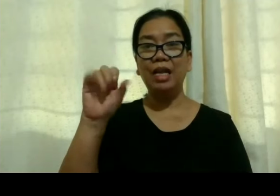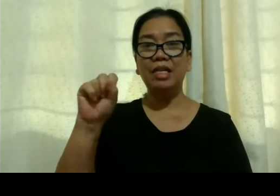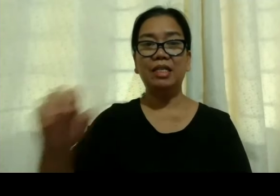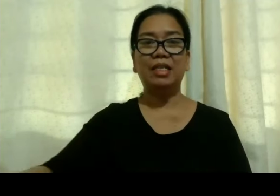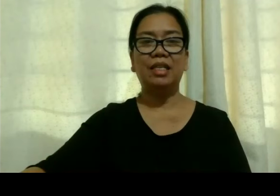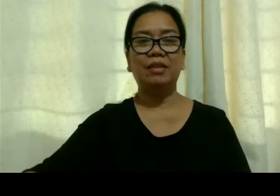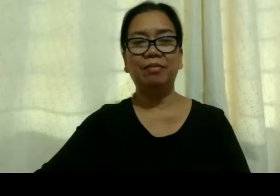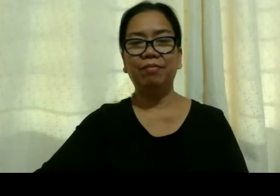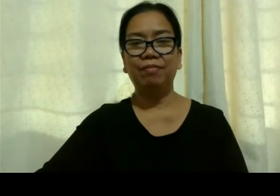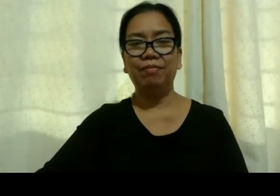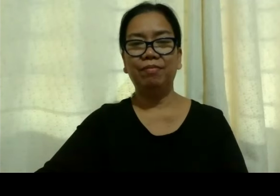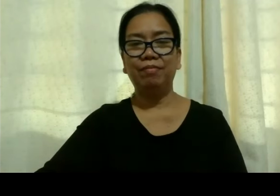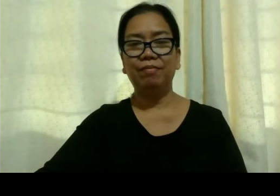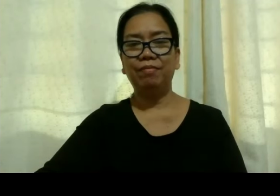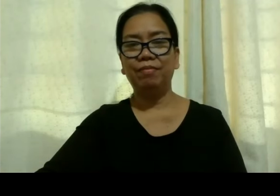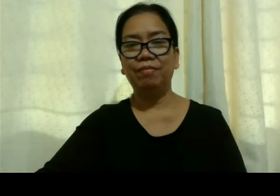Borealis.